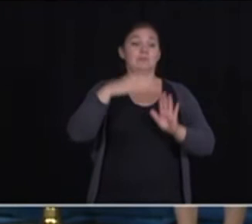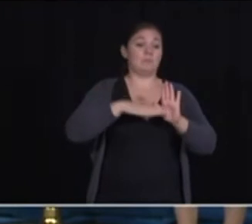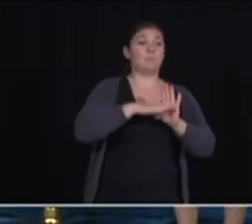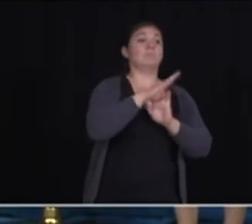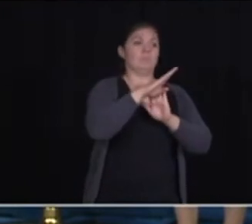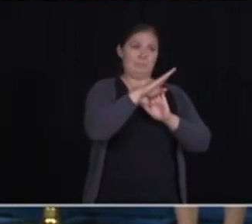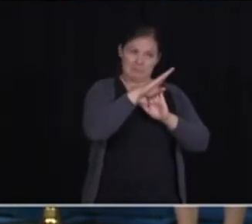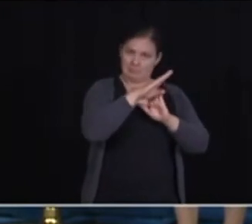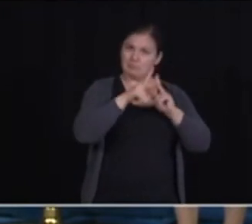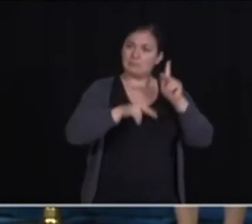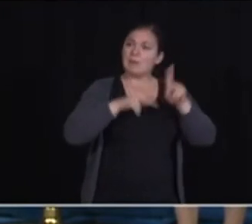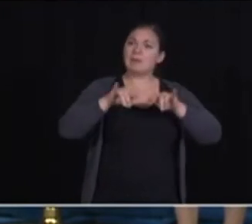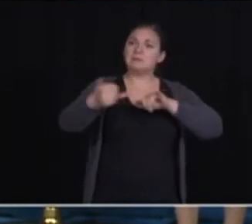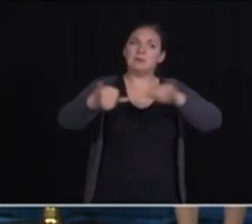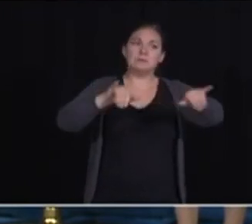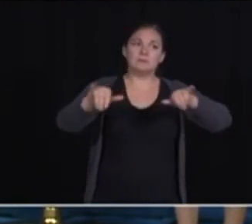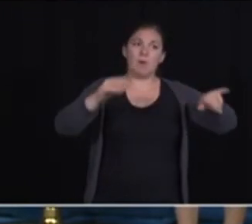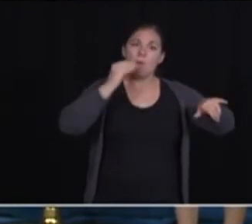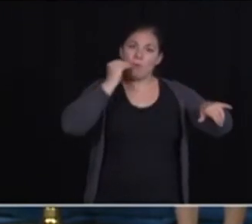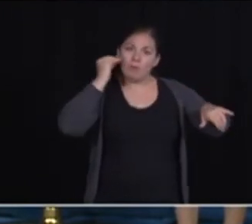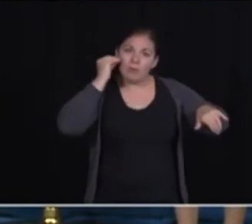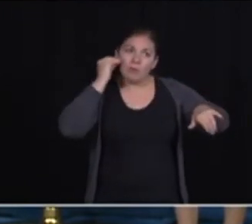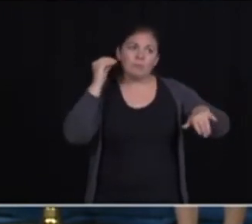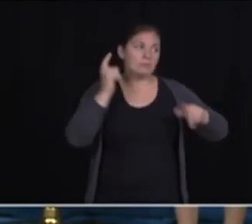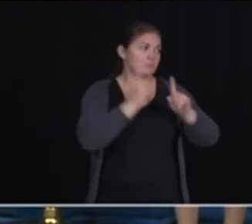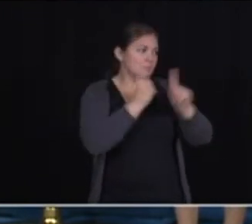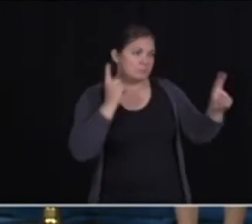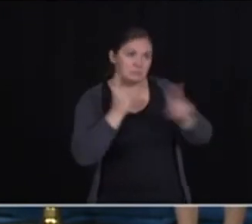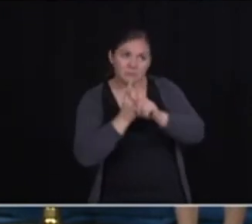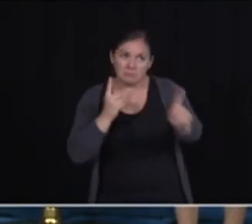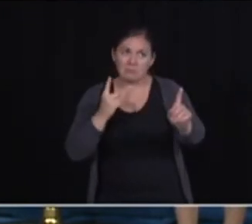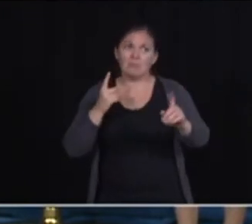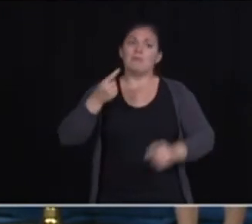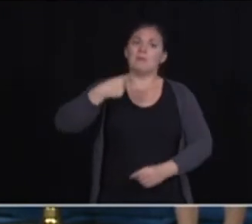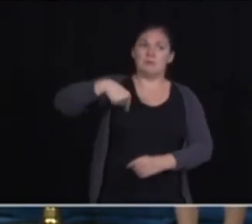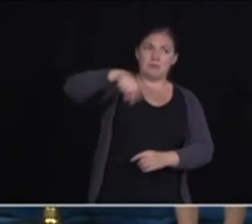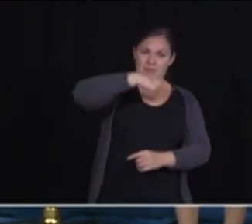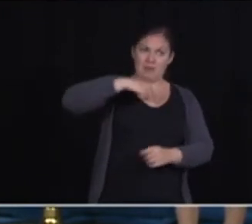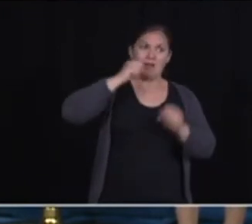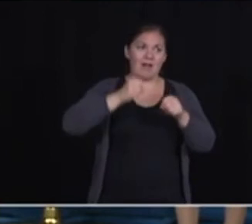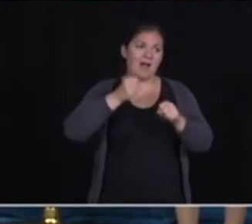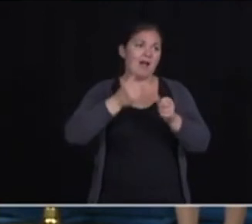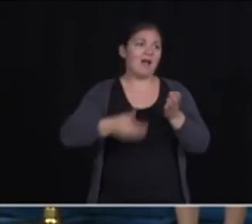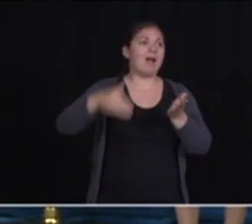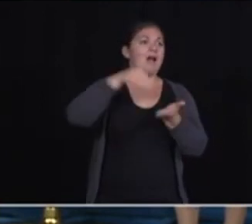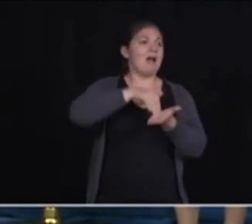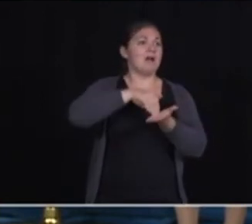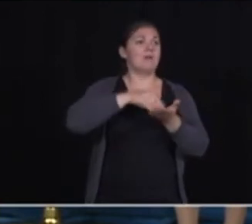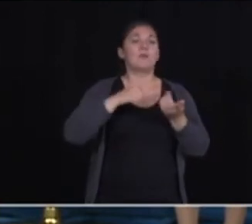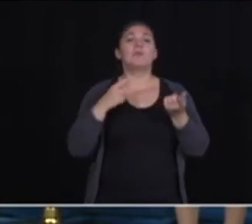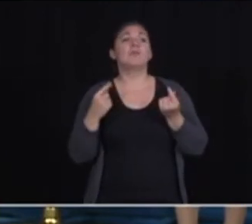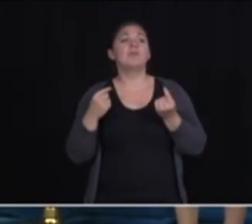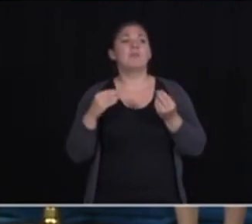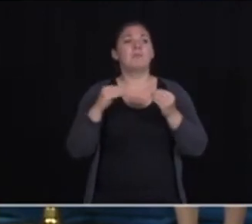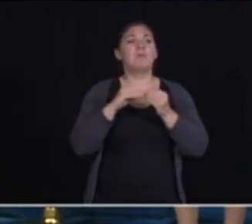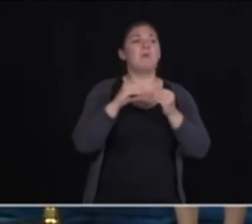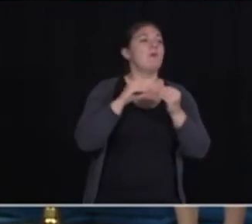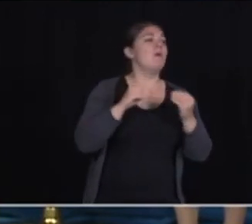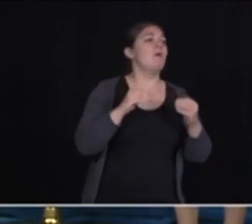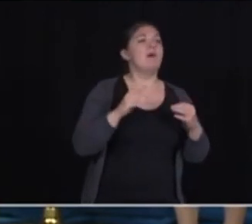we showed we can do it, and I think we can do it again. I think people got casual the end of August into September. Our social